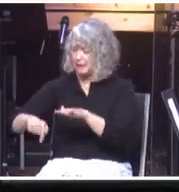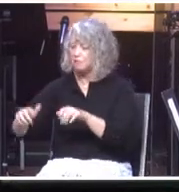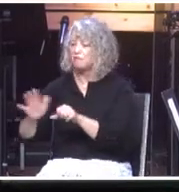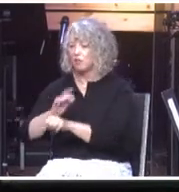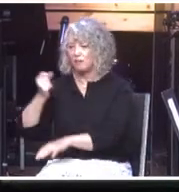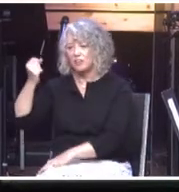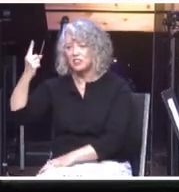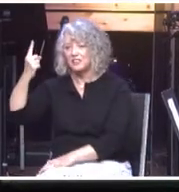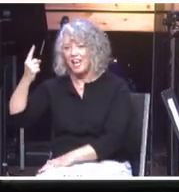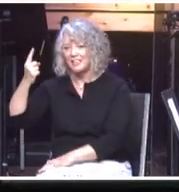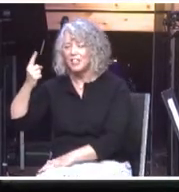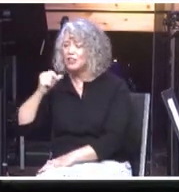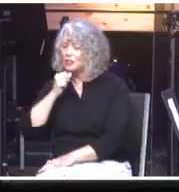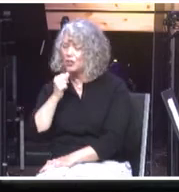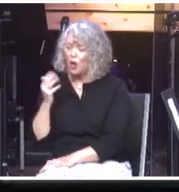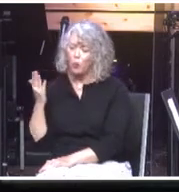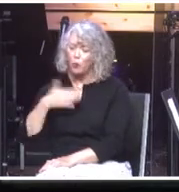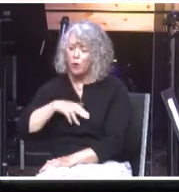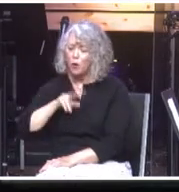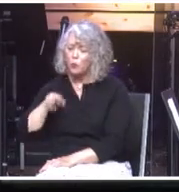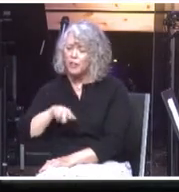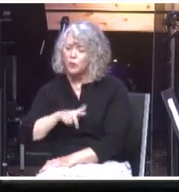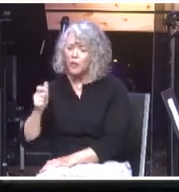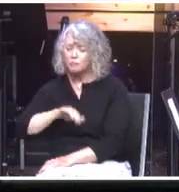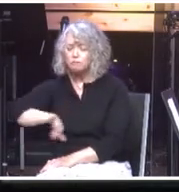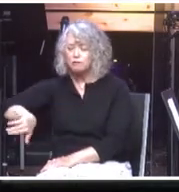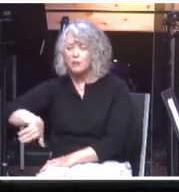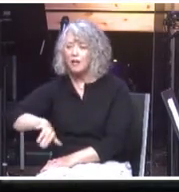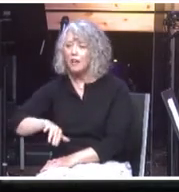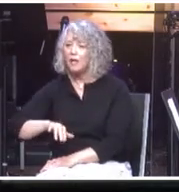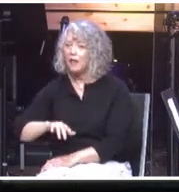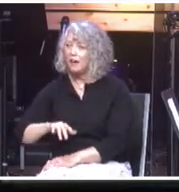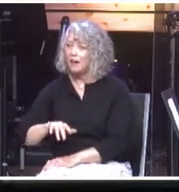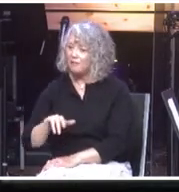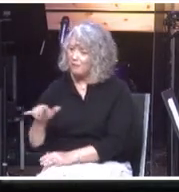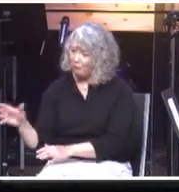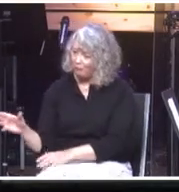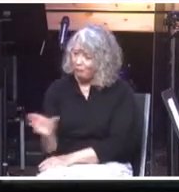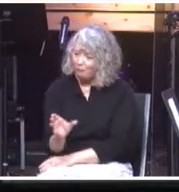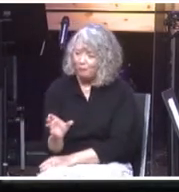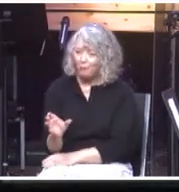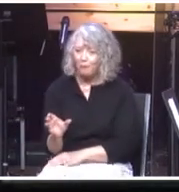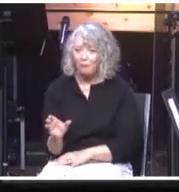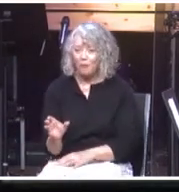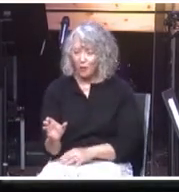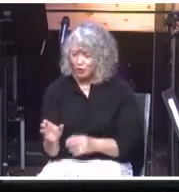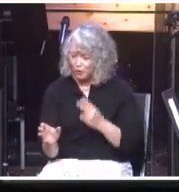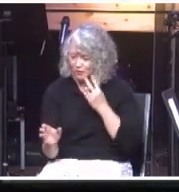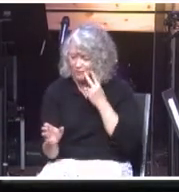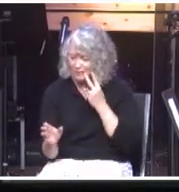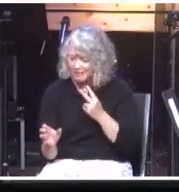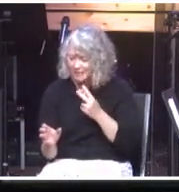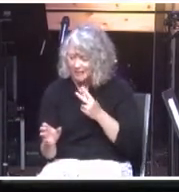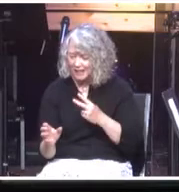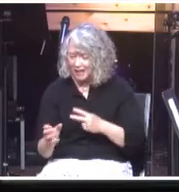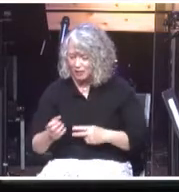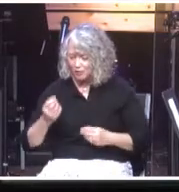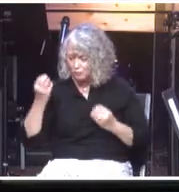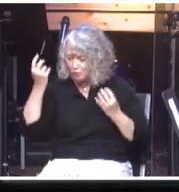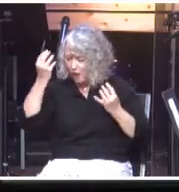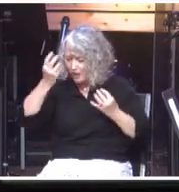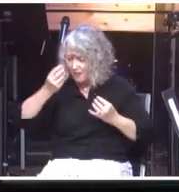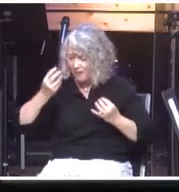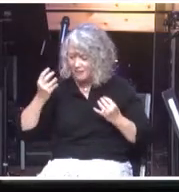So let's not gloss over those. You kind of see the fullness of this, as they said, you know, you see it kind of expanded through the teaching of John